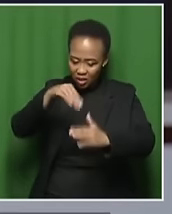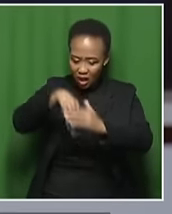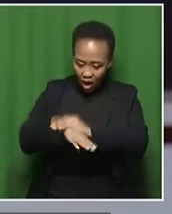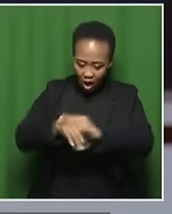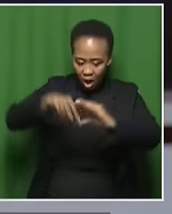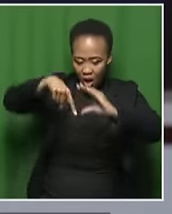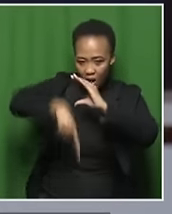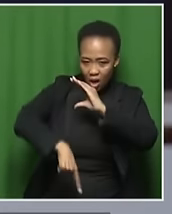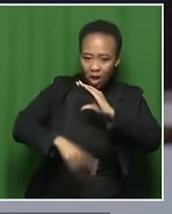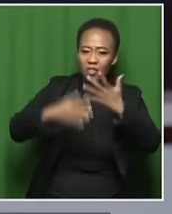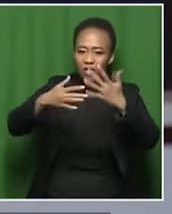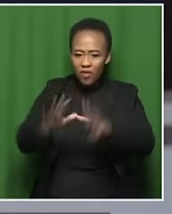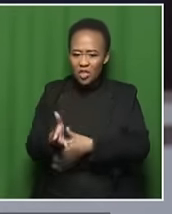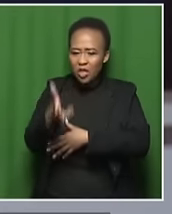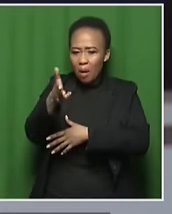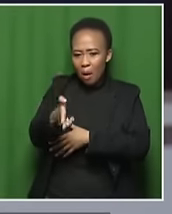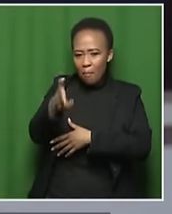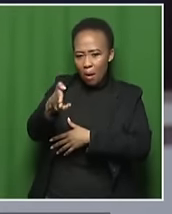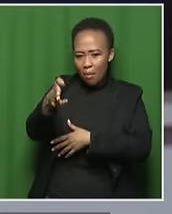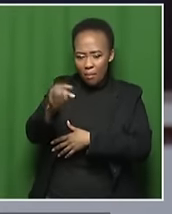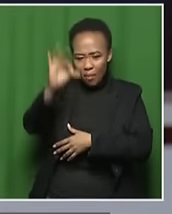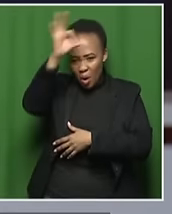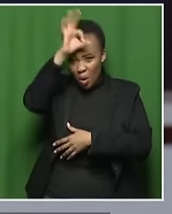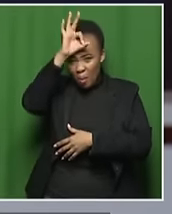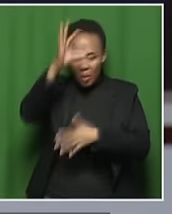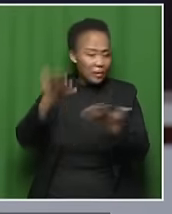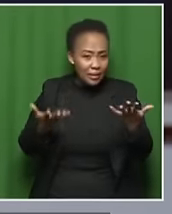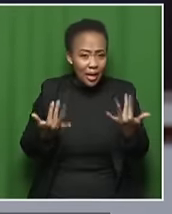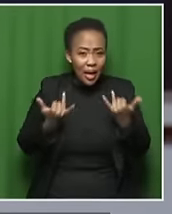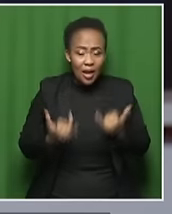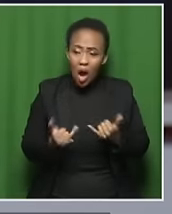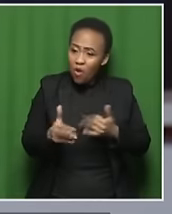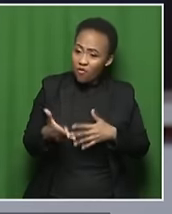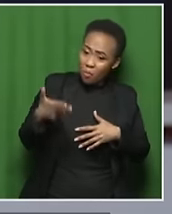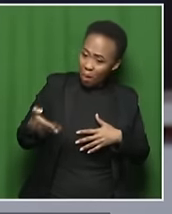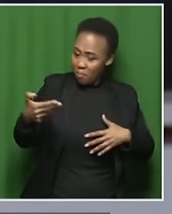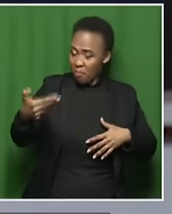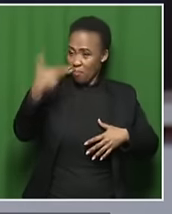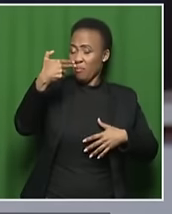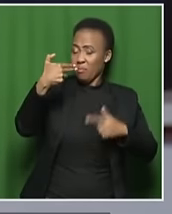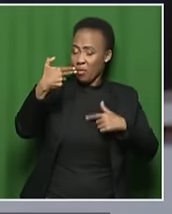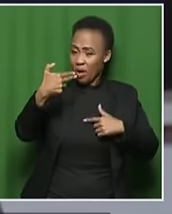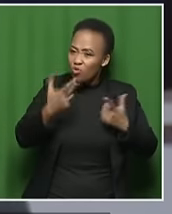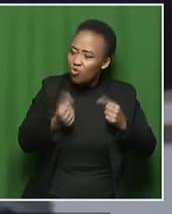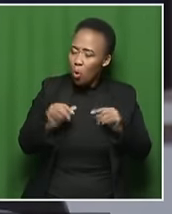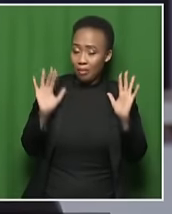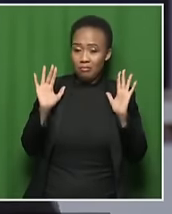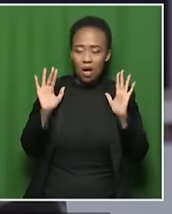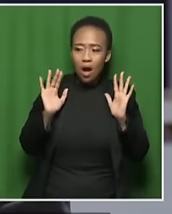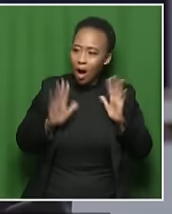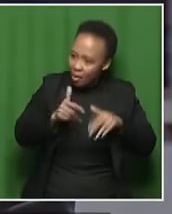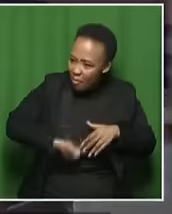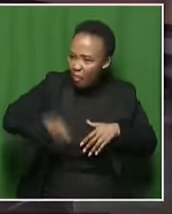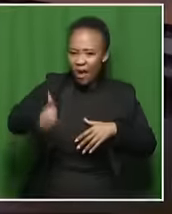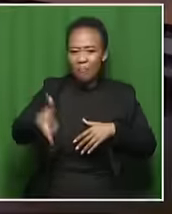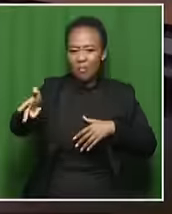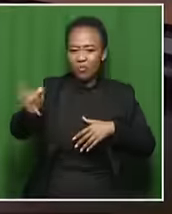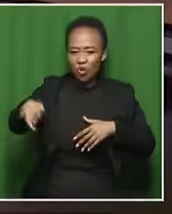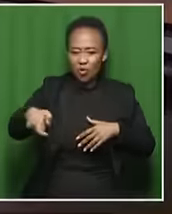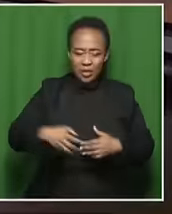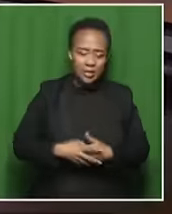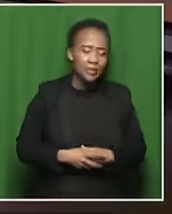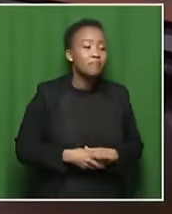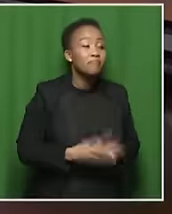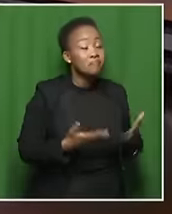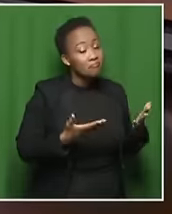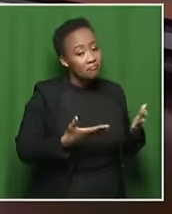shot back at JMPD officers. What do you do with a criminal that shoots at you? You shoot back. All right, let's move on to another question.